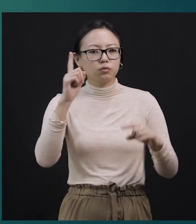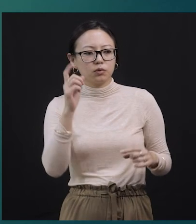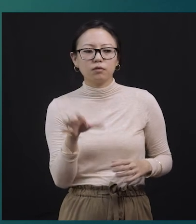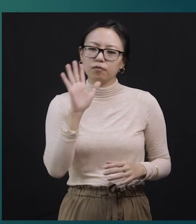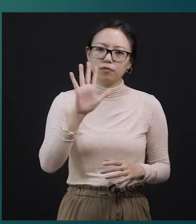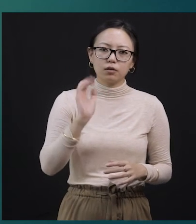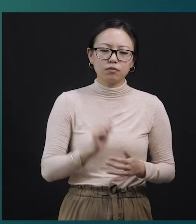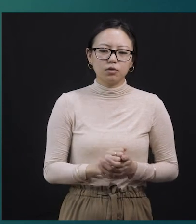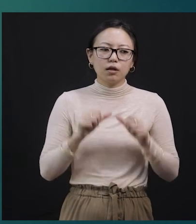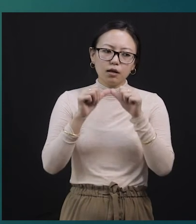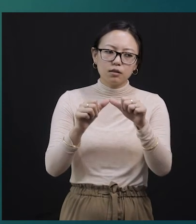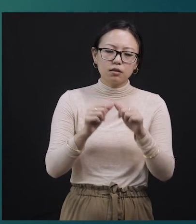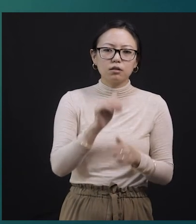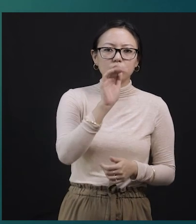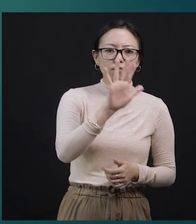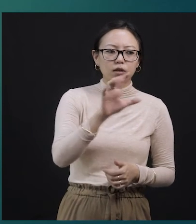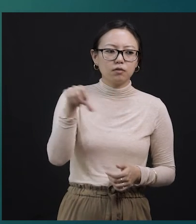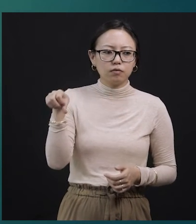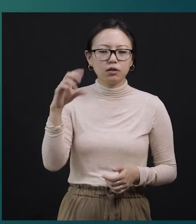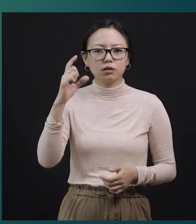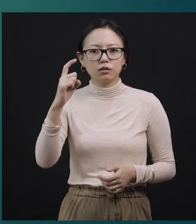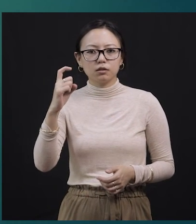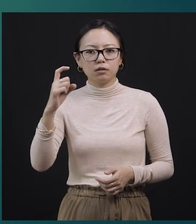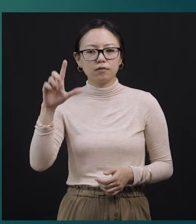answer that you'll get is